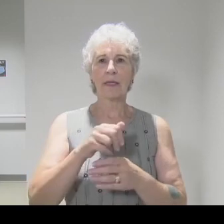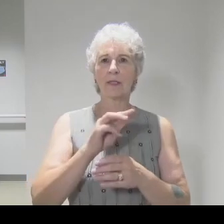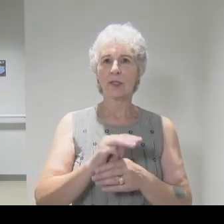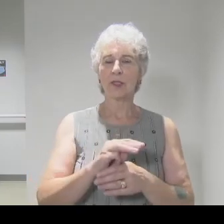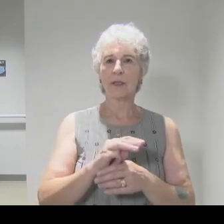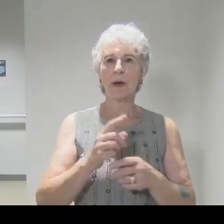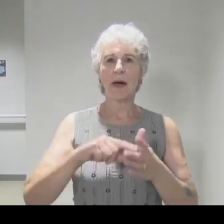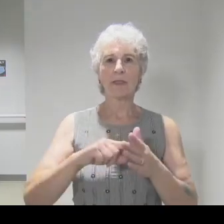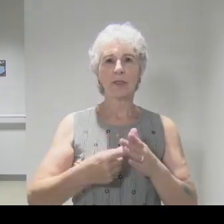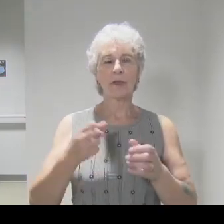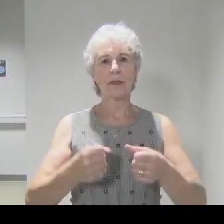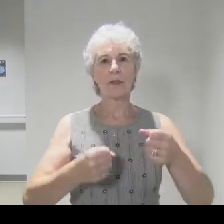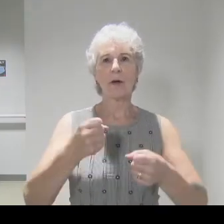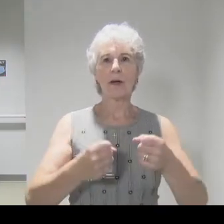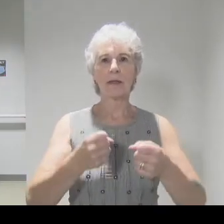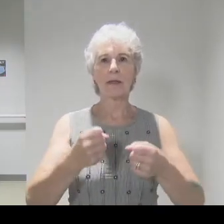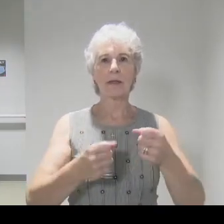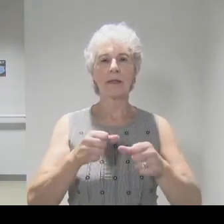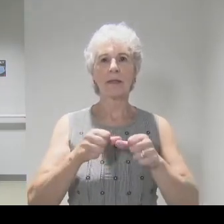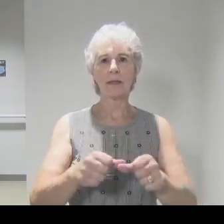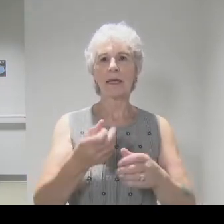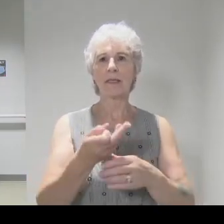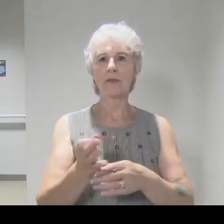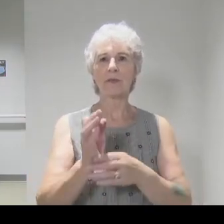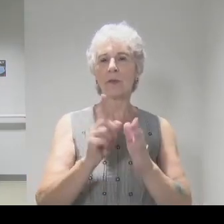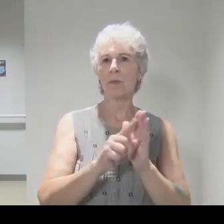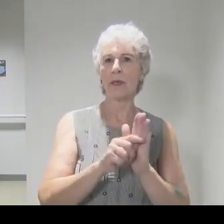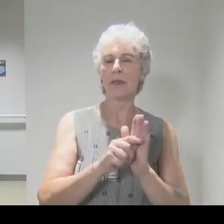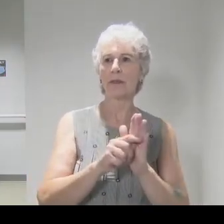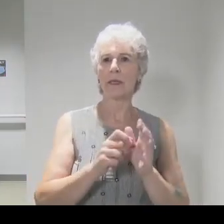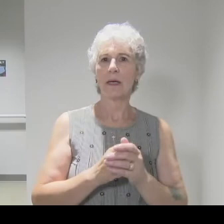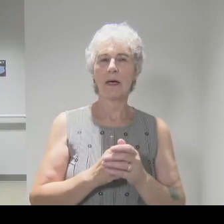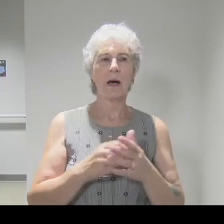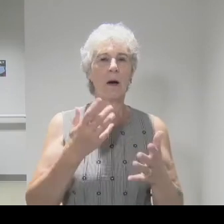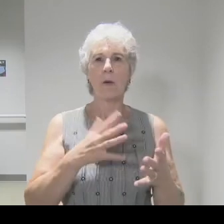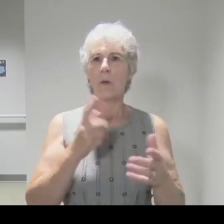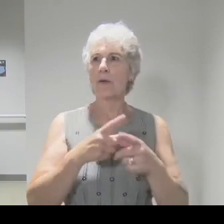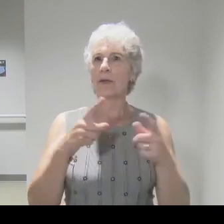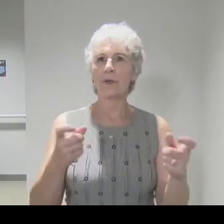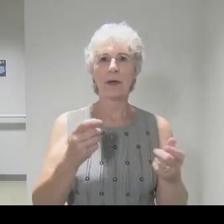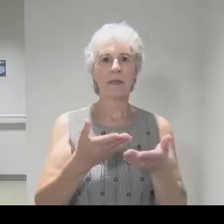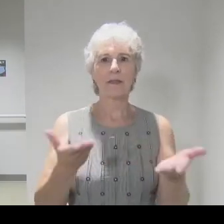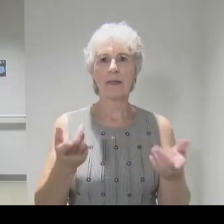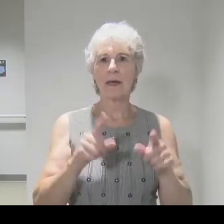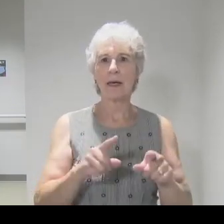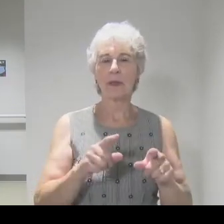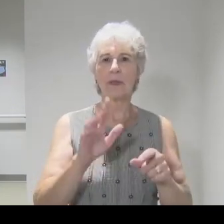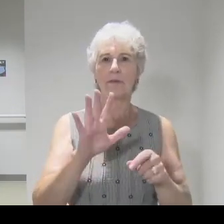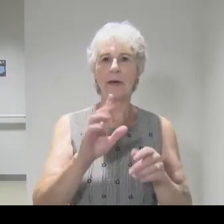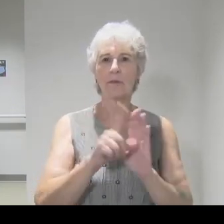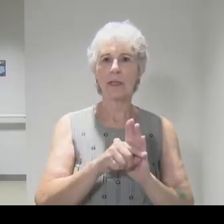the car and we drove on. And for the next few minutes, the rarest event in the White family history occurred. 5 minutes of